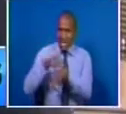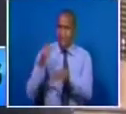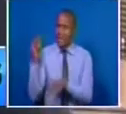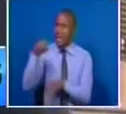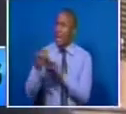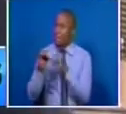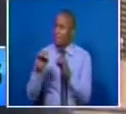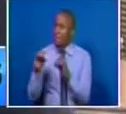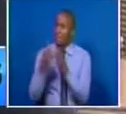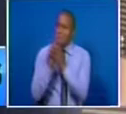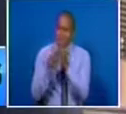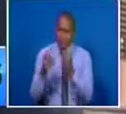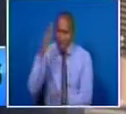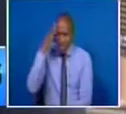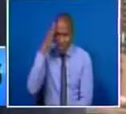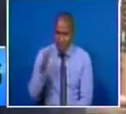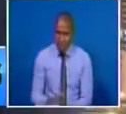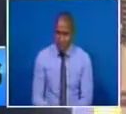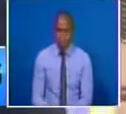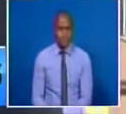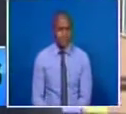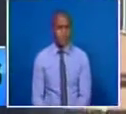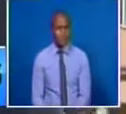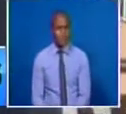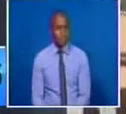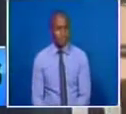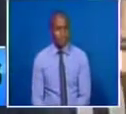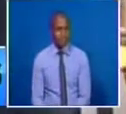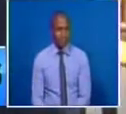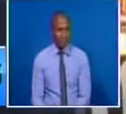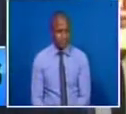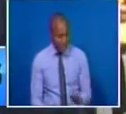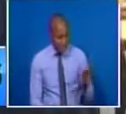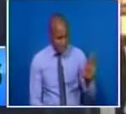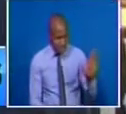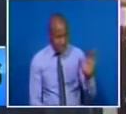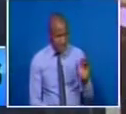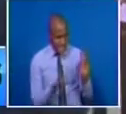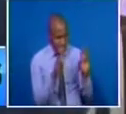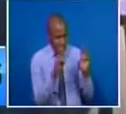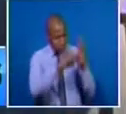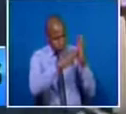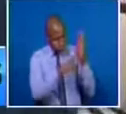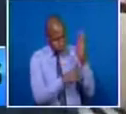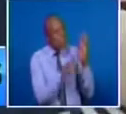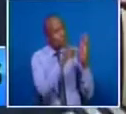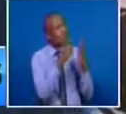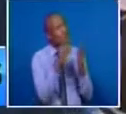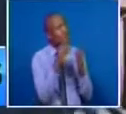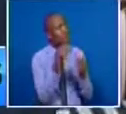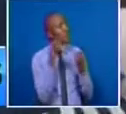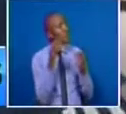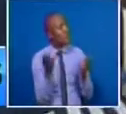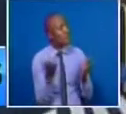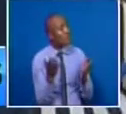up, it was such a disappointment to so many of us. So I have such high expectations. In terms of, you know, the issues that they'll articulate, what are you looking forward